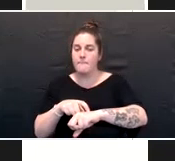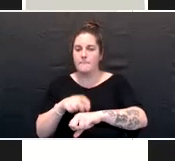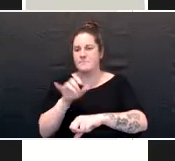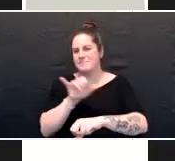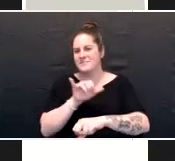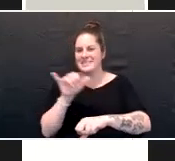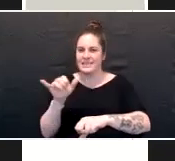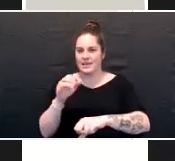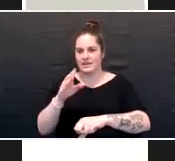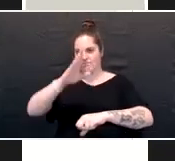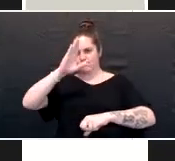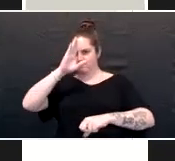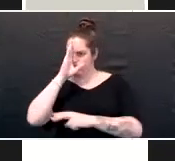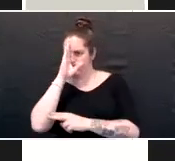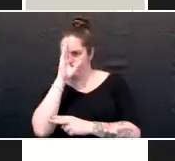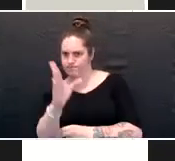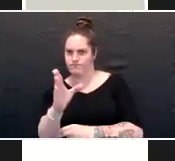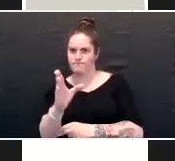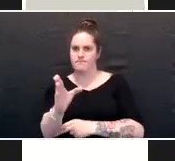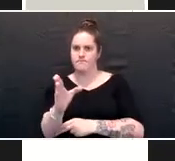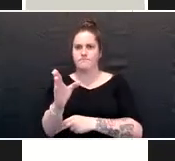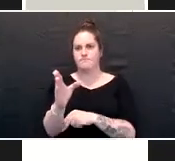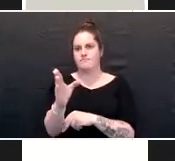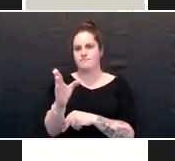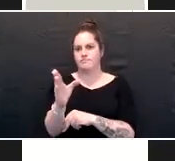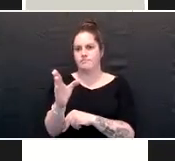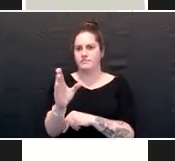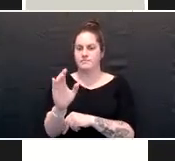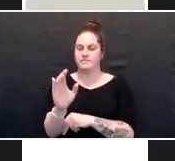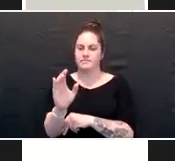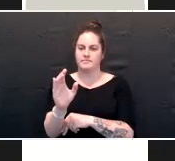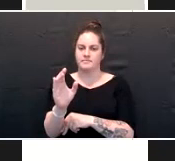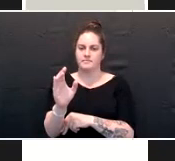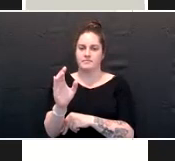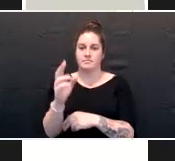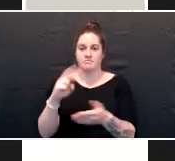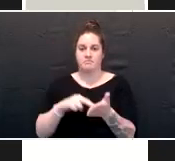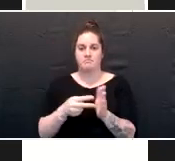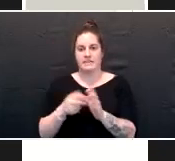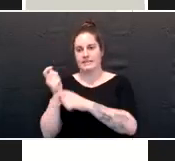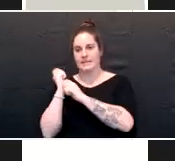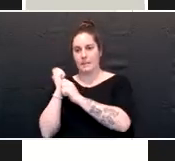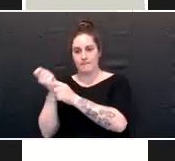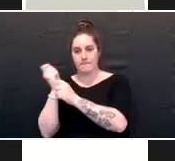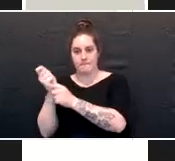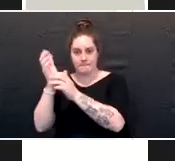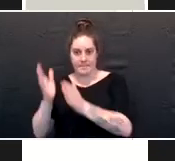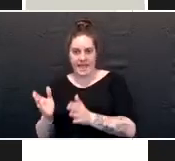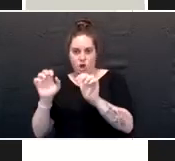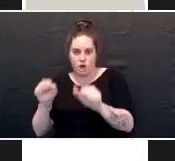line drive in the infield so that the batter has a chance to